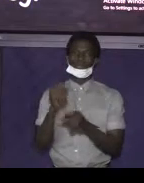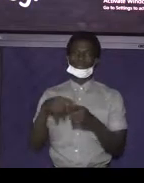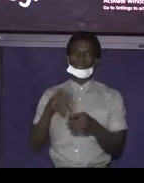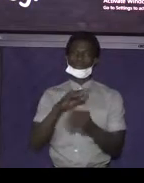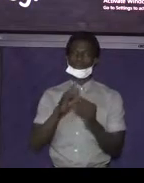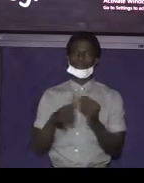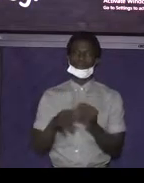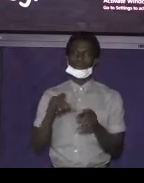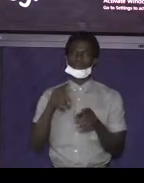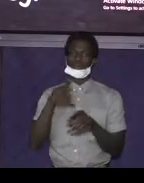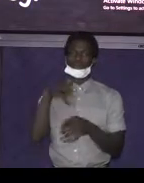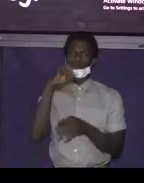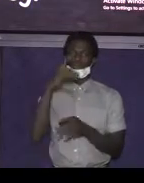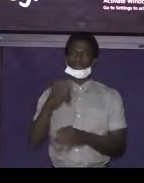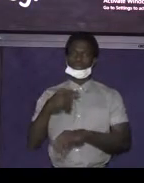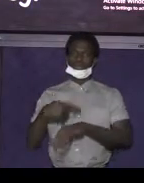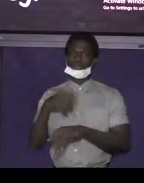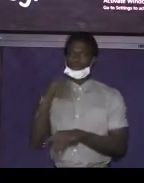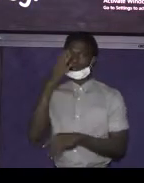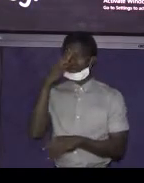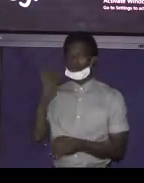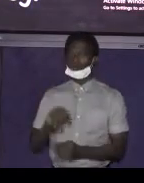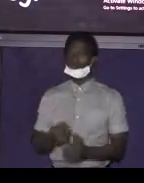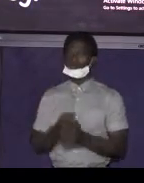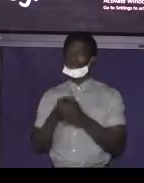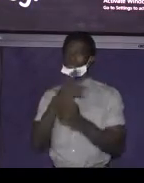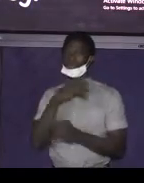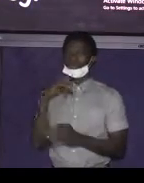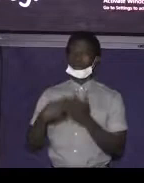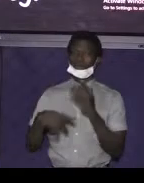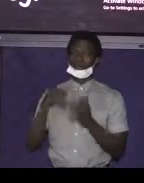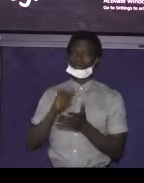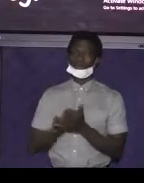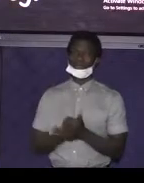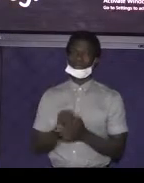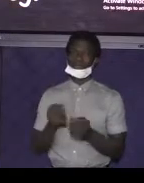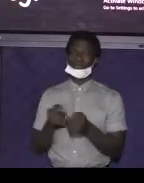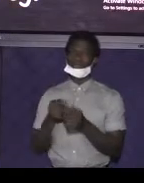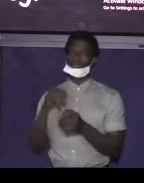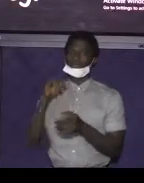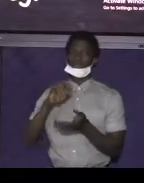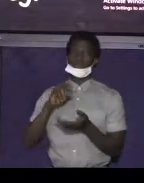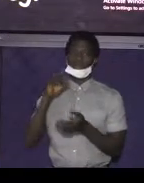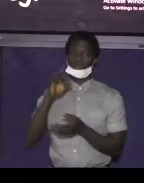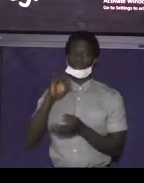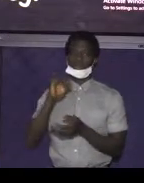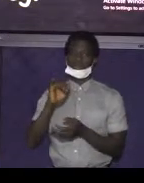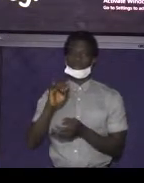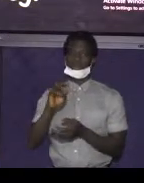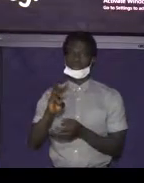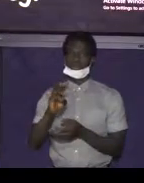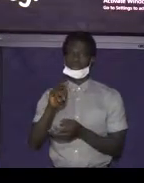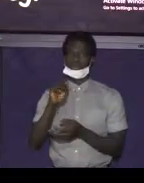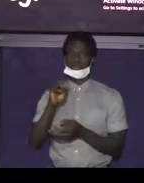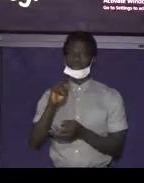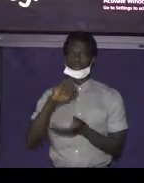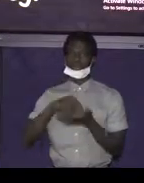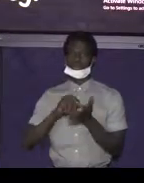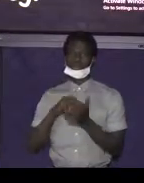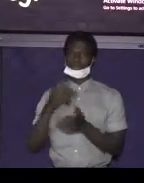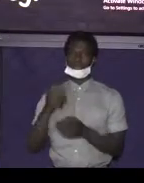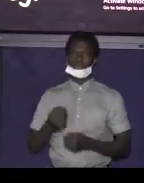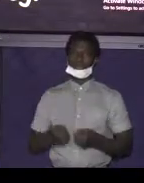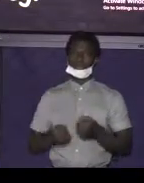the time. You know the speed, and what that speed, 96 kilometers per hour, means is that the car